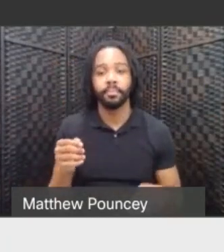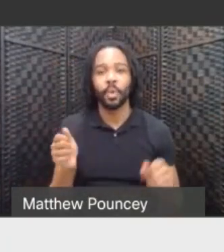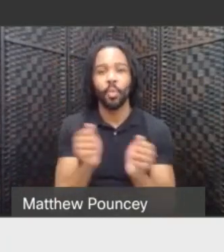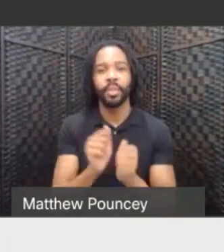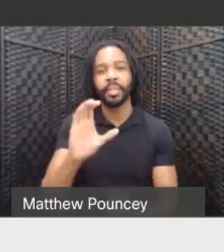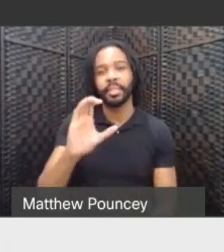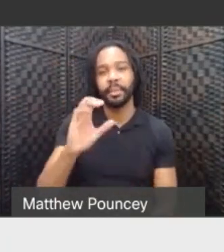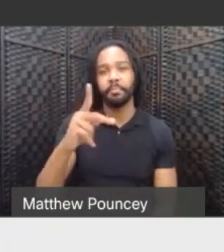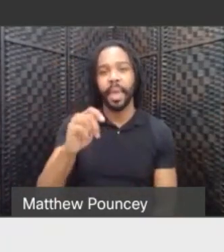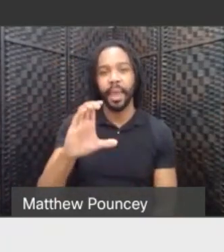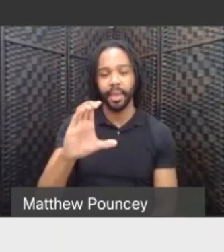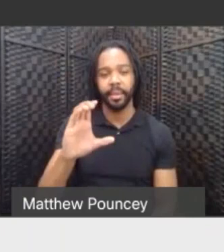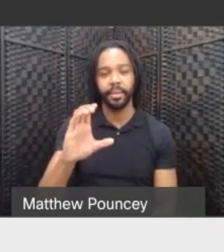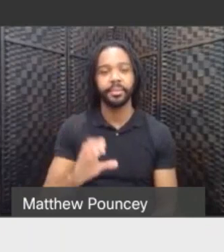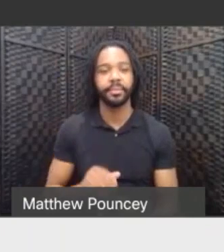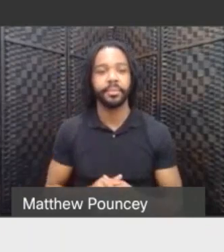CPAC.